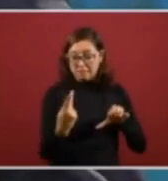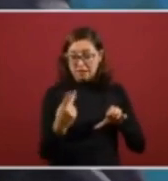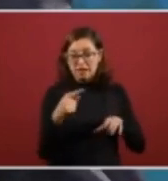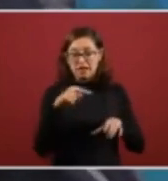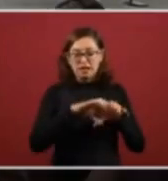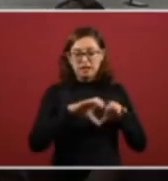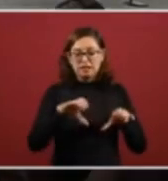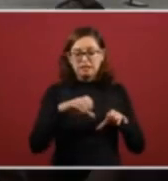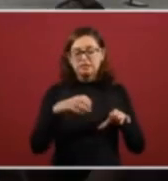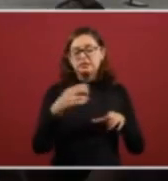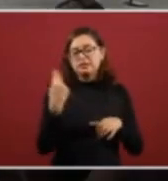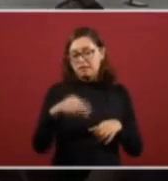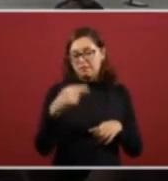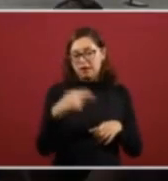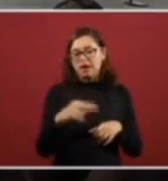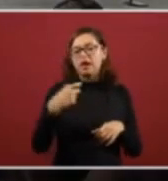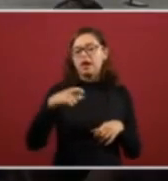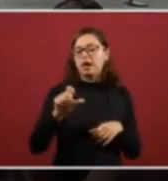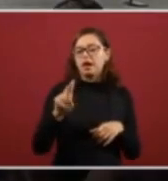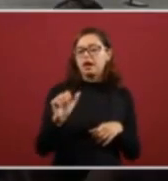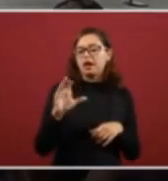escape, gas escape.